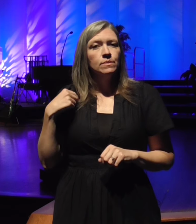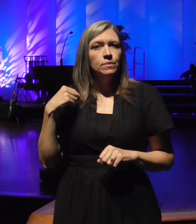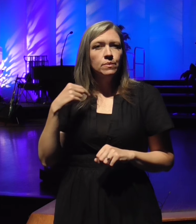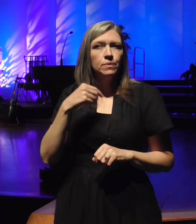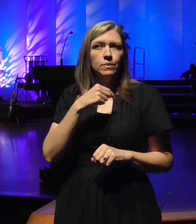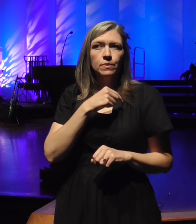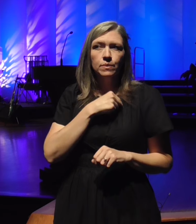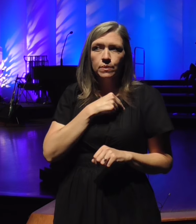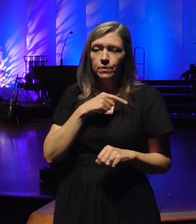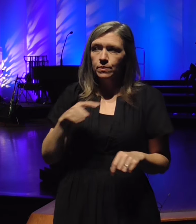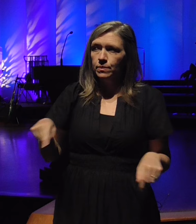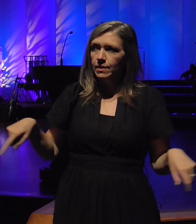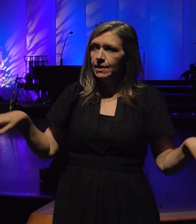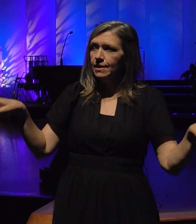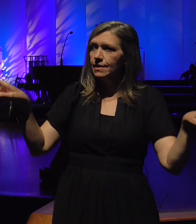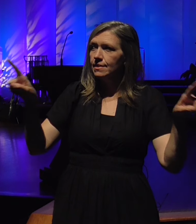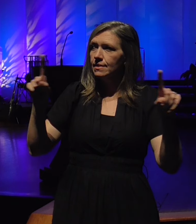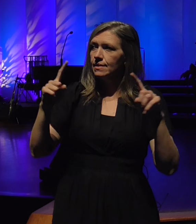over